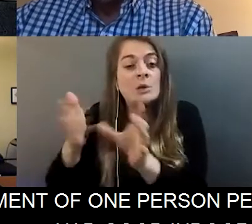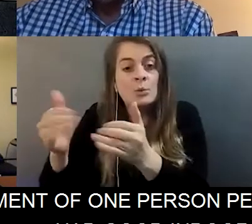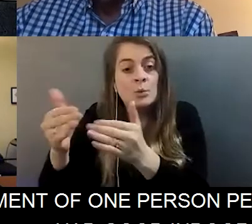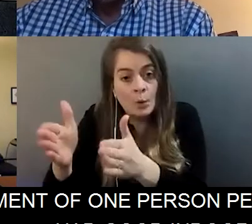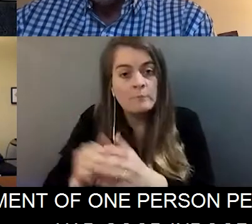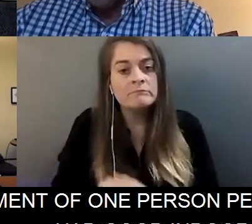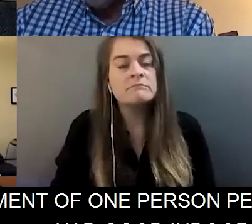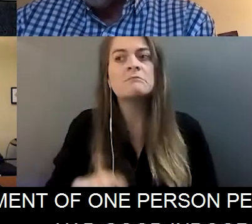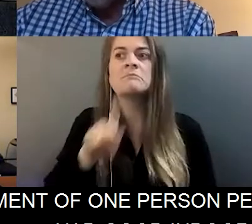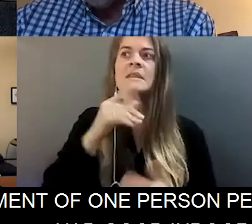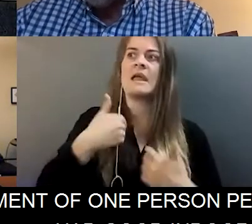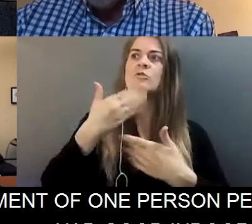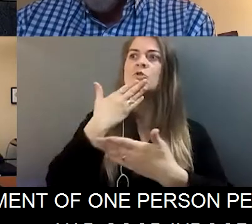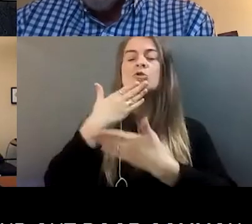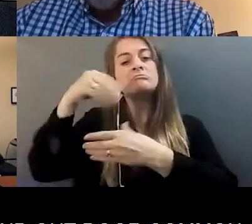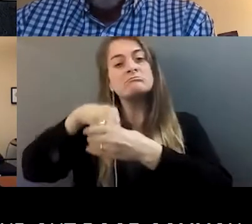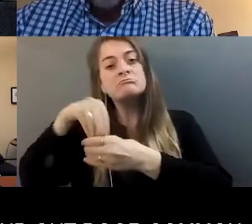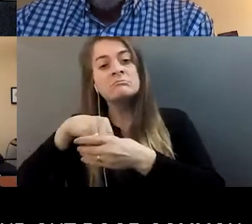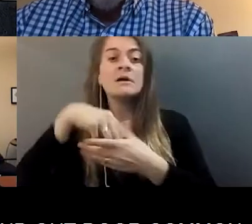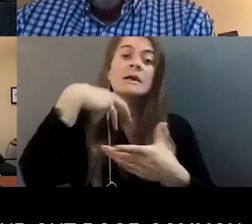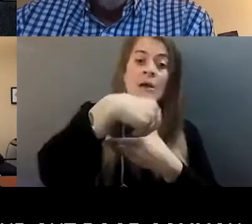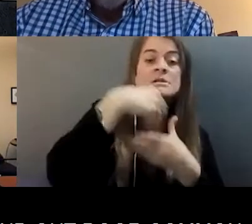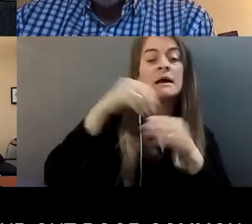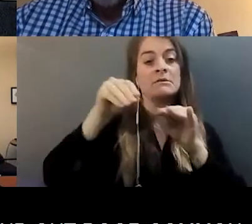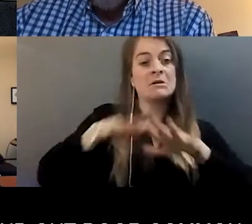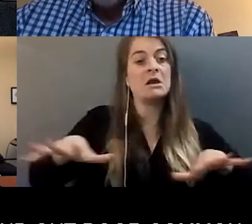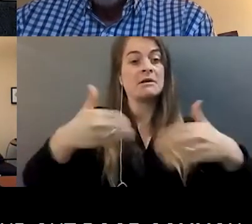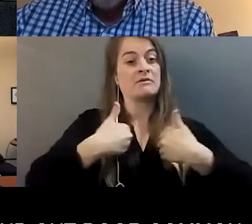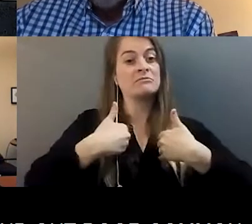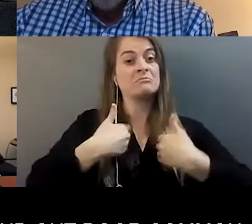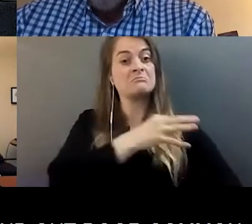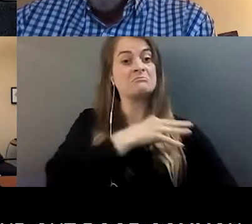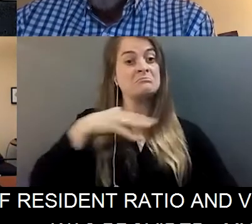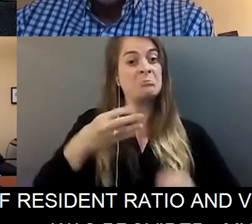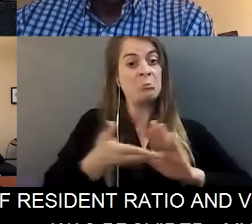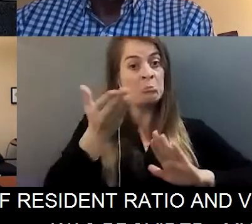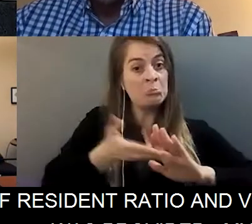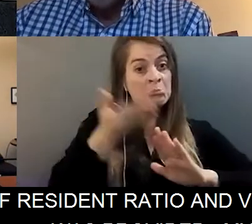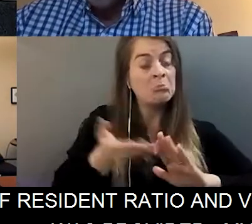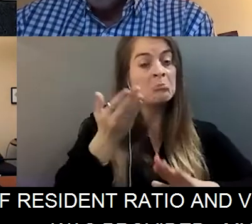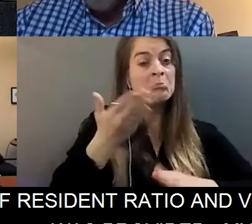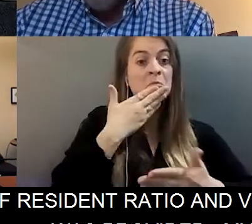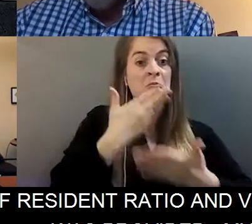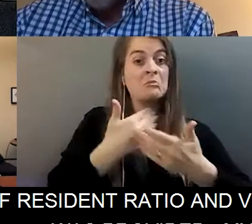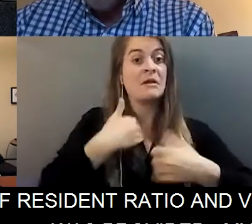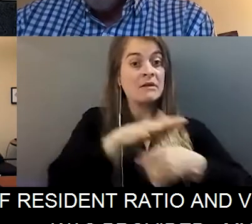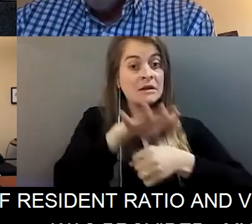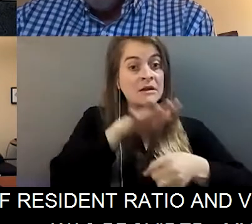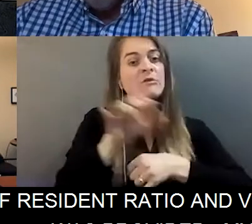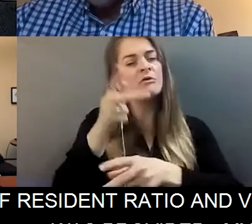it had good indoor and outdoor common areas. Good staff resident ratio and very good care was